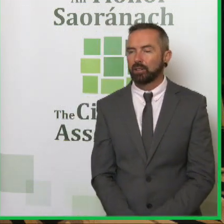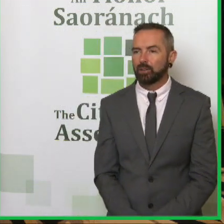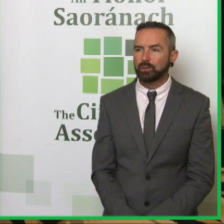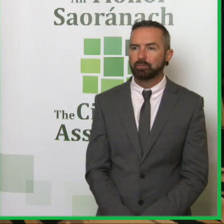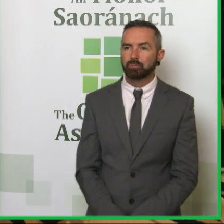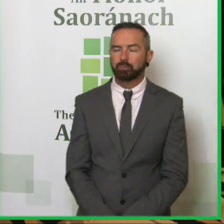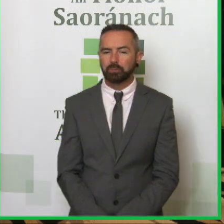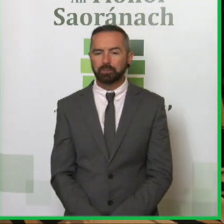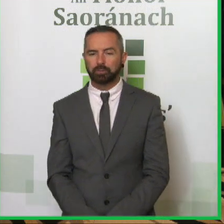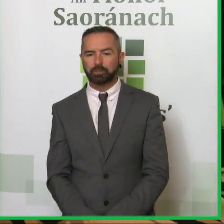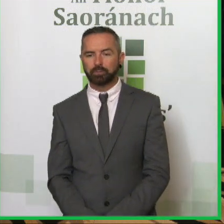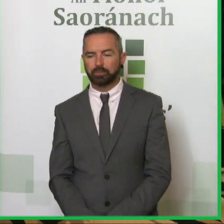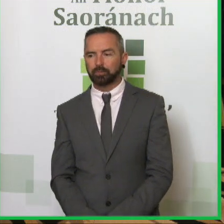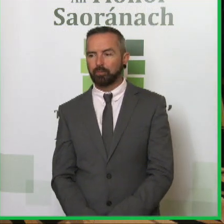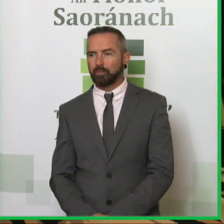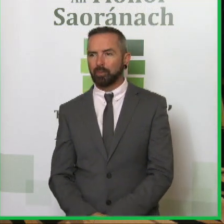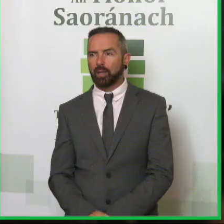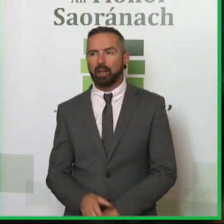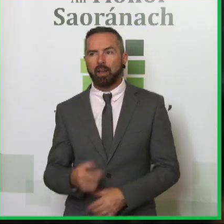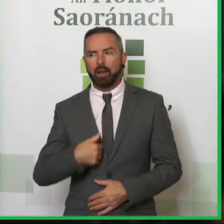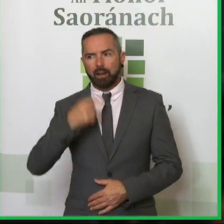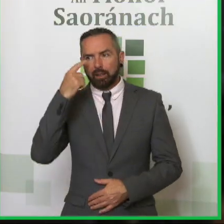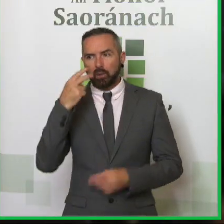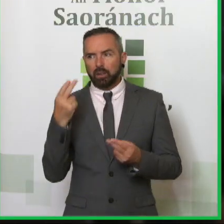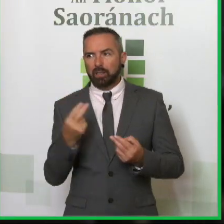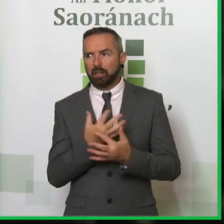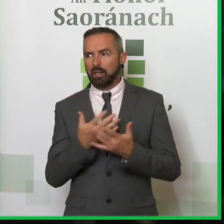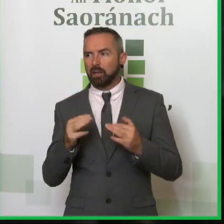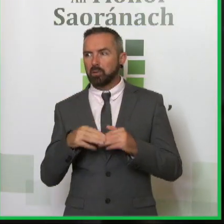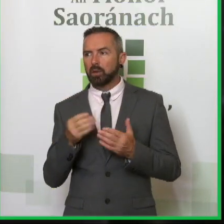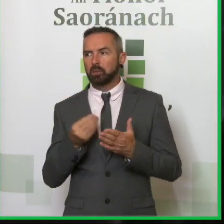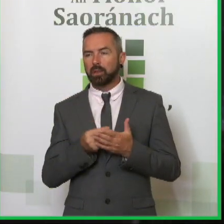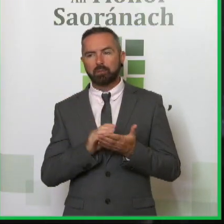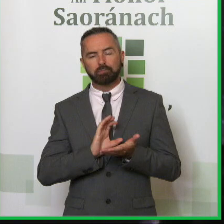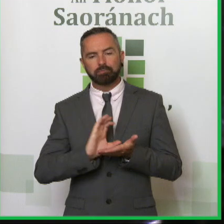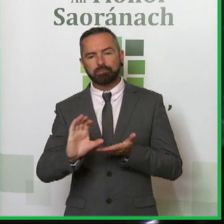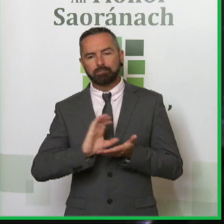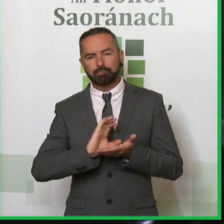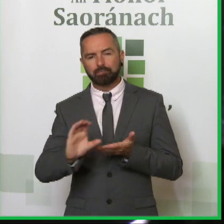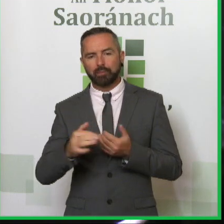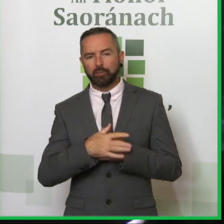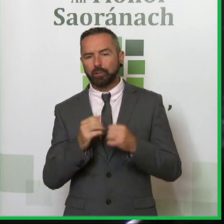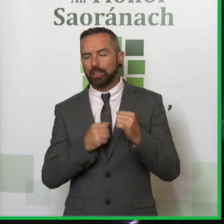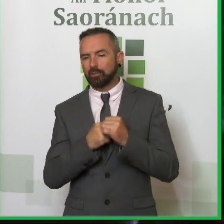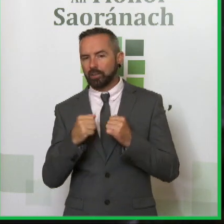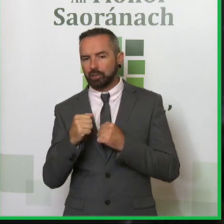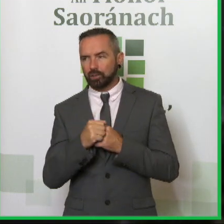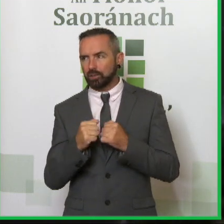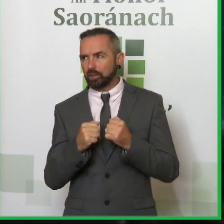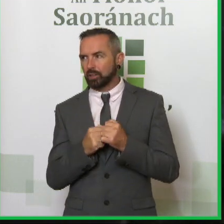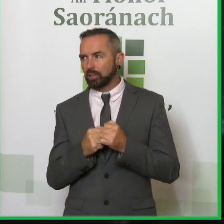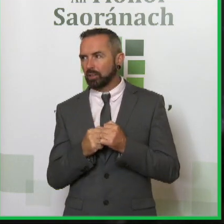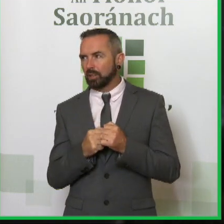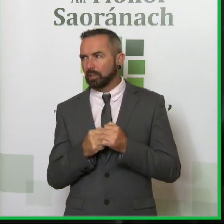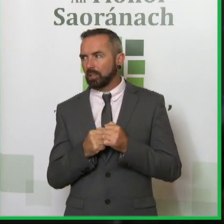I think it needs an awful lot more funding infrastructure, and